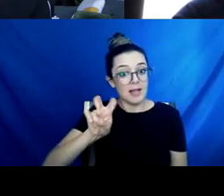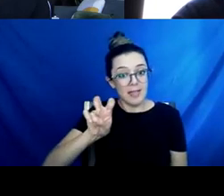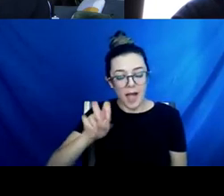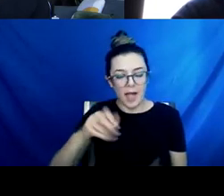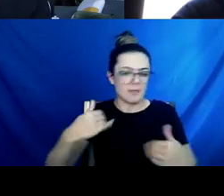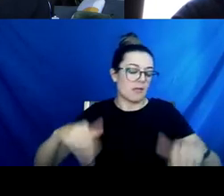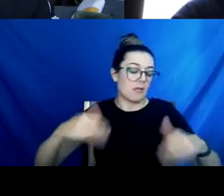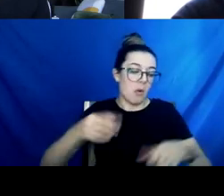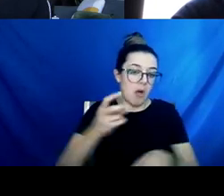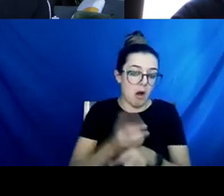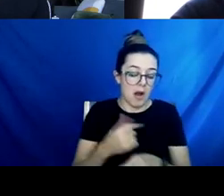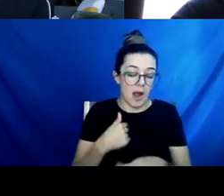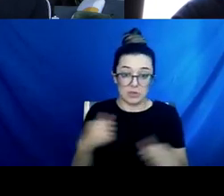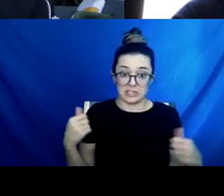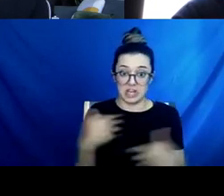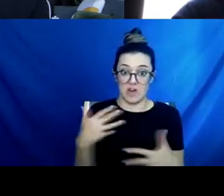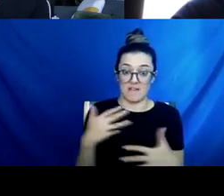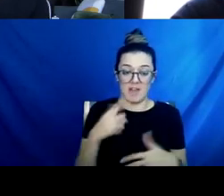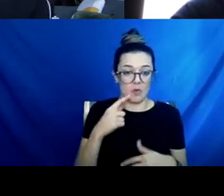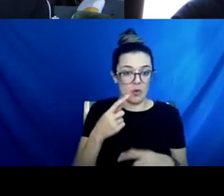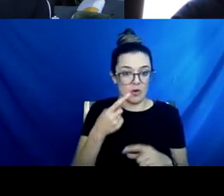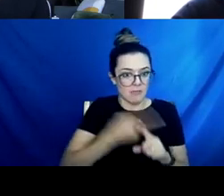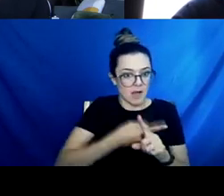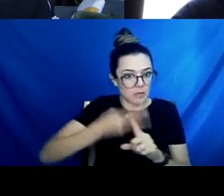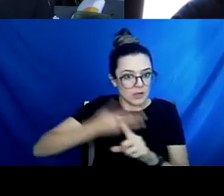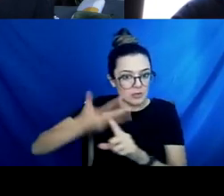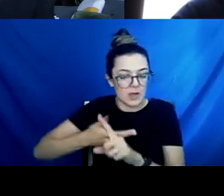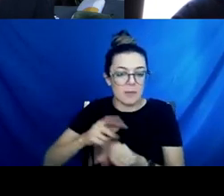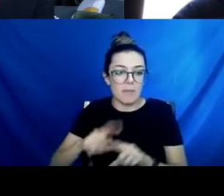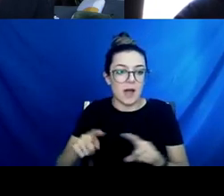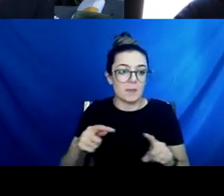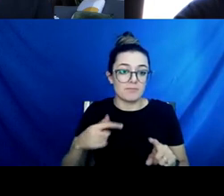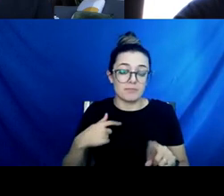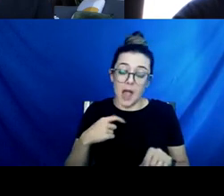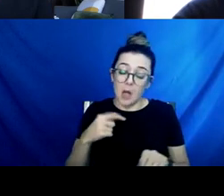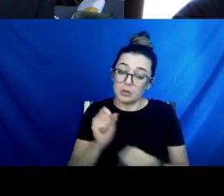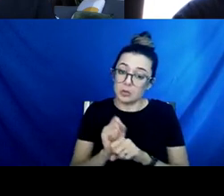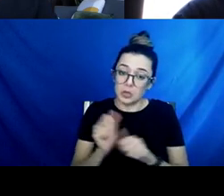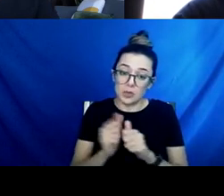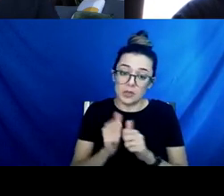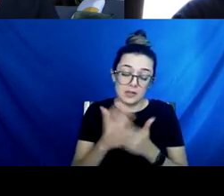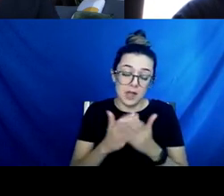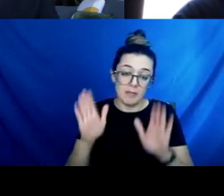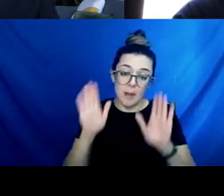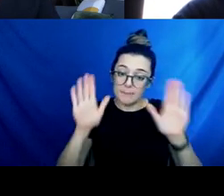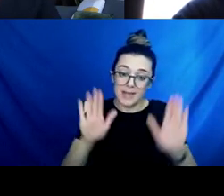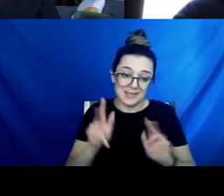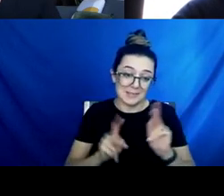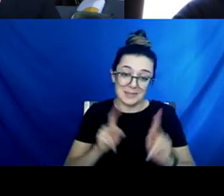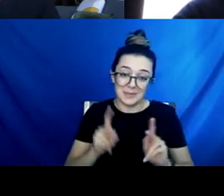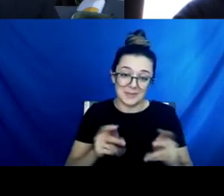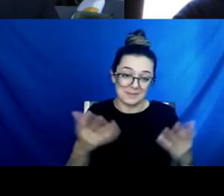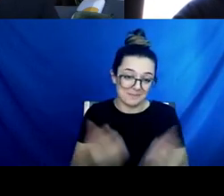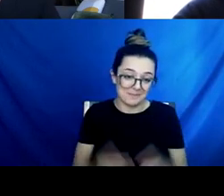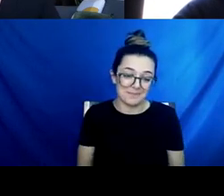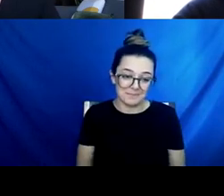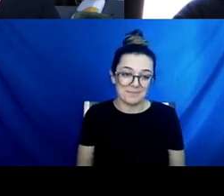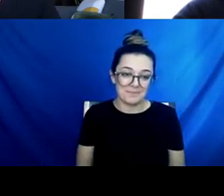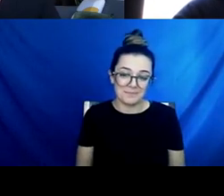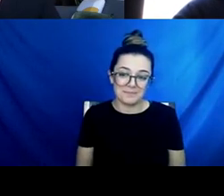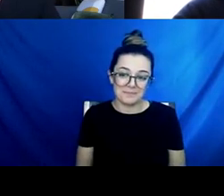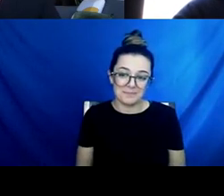feel like the media, yeah, there is something to be said by the way the media failed during the election last